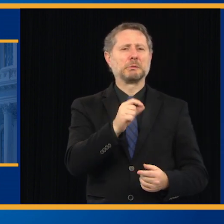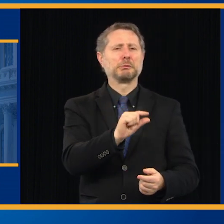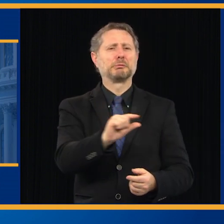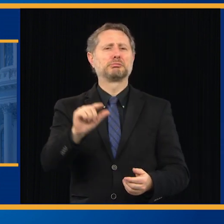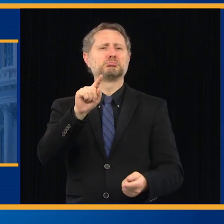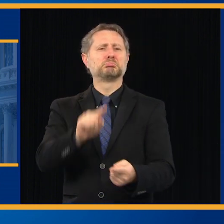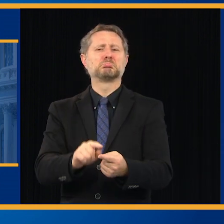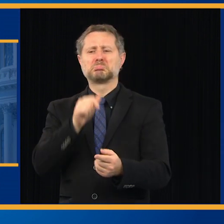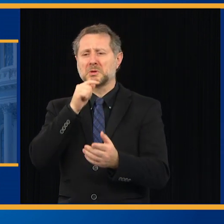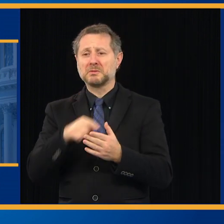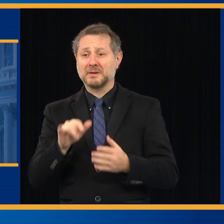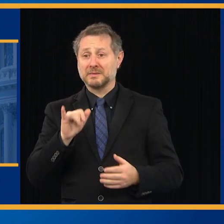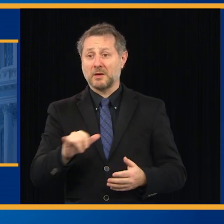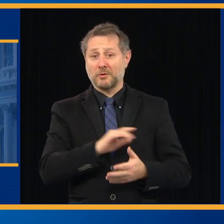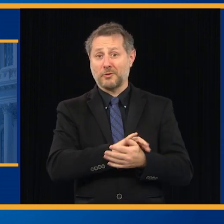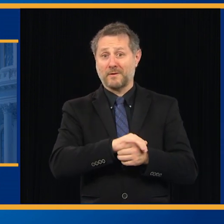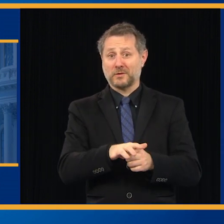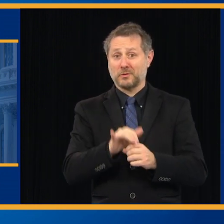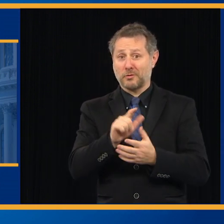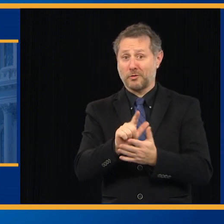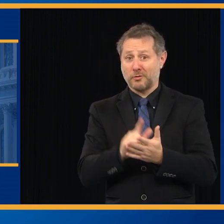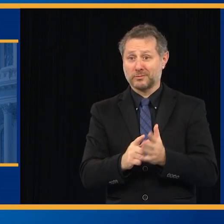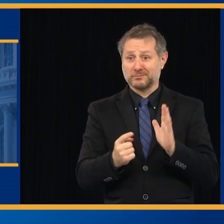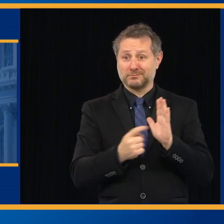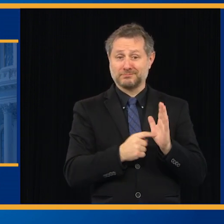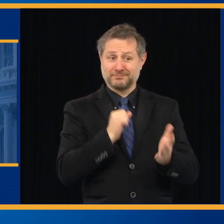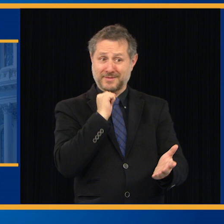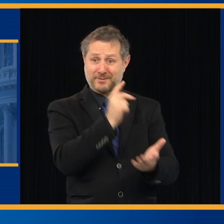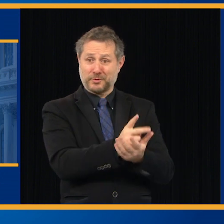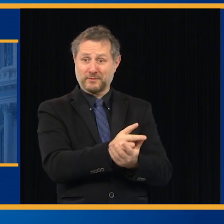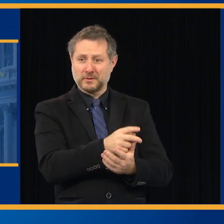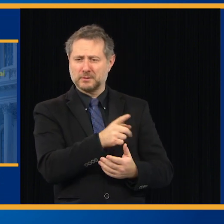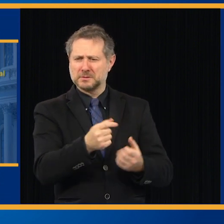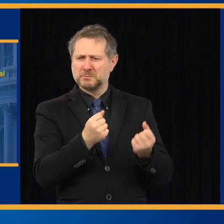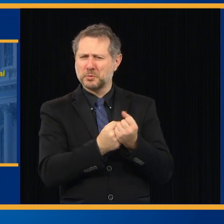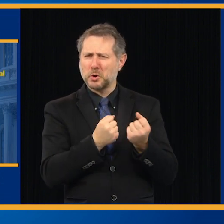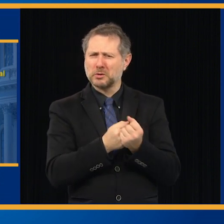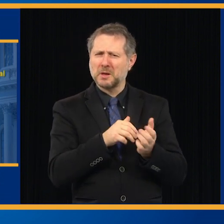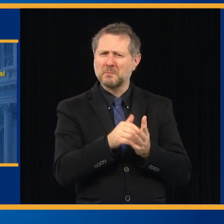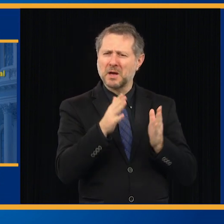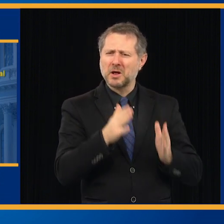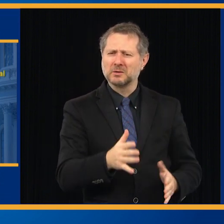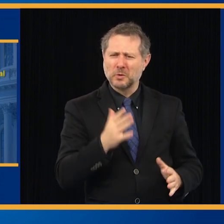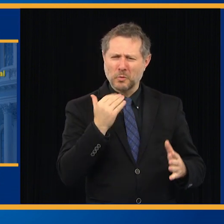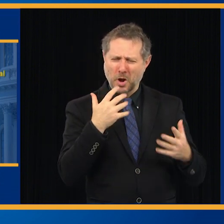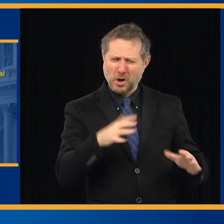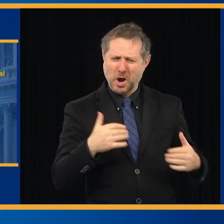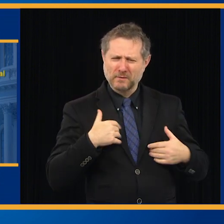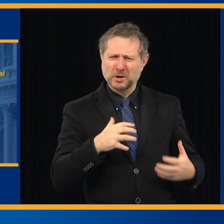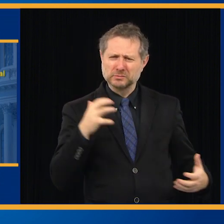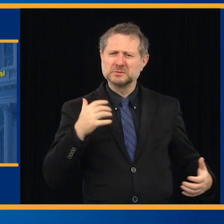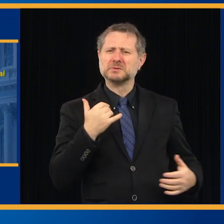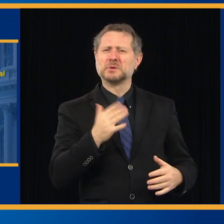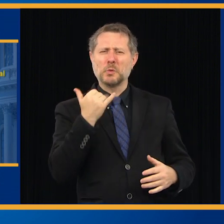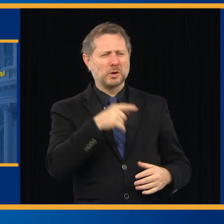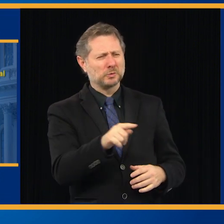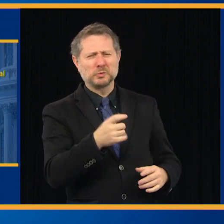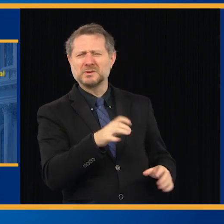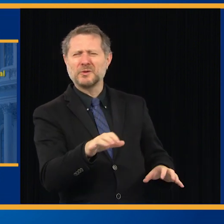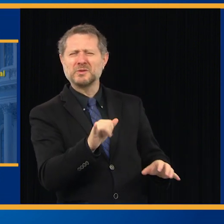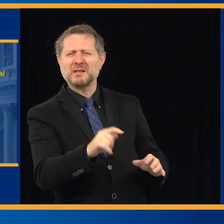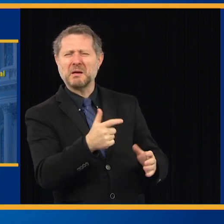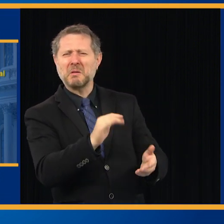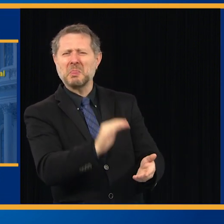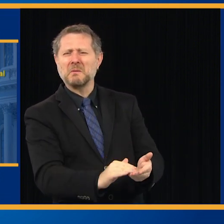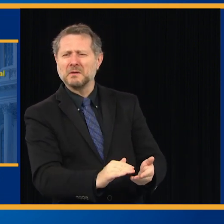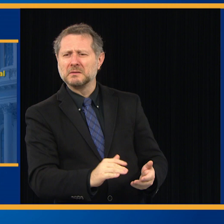COVID response legislation. That's what they did. Yeah, and they didn't fund state and local